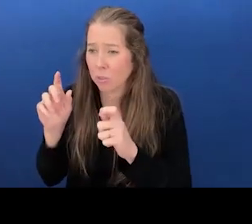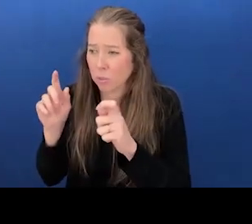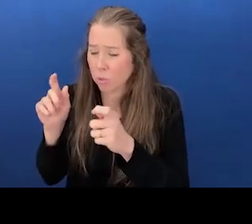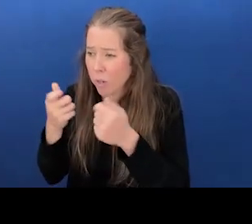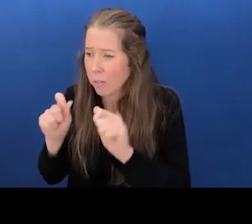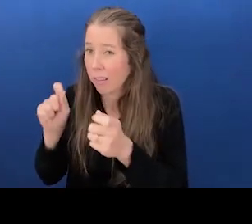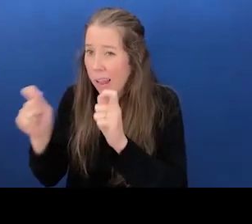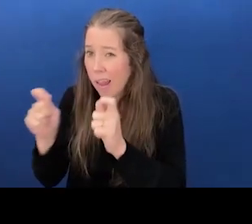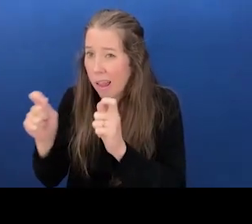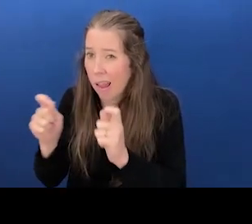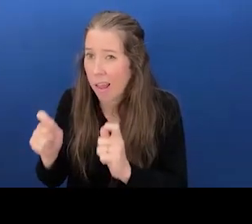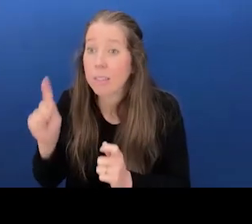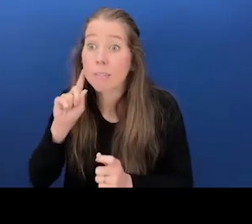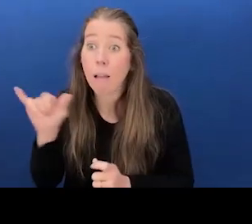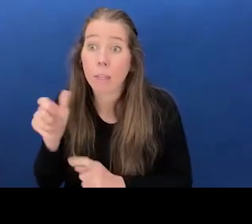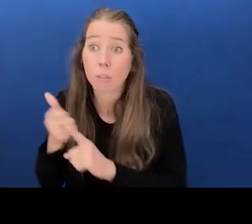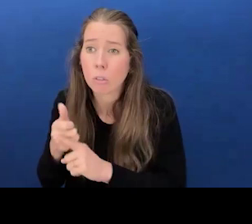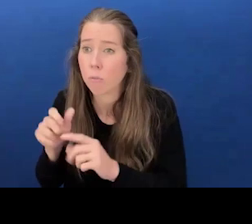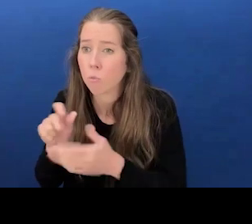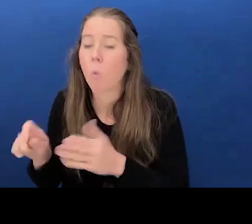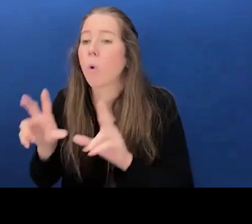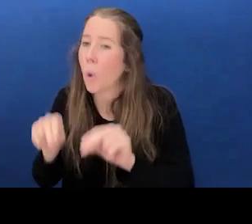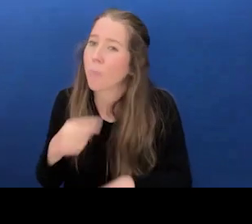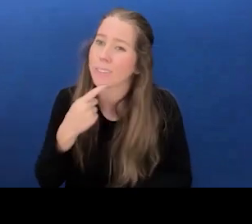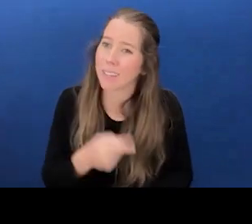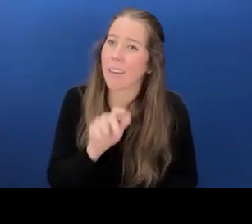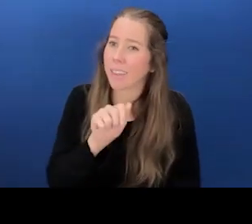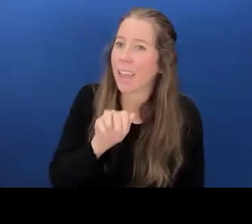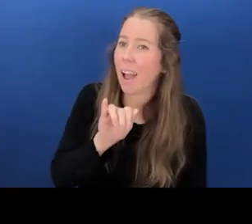tune it and make it sound like you wrote it. No. Tell the AI